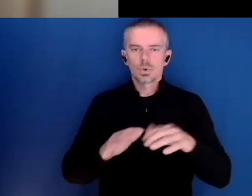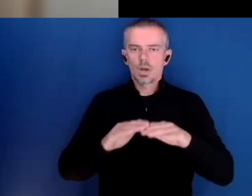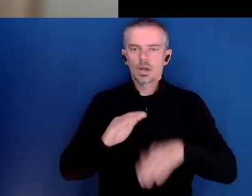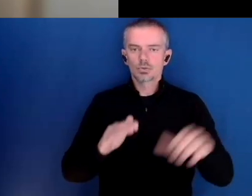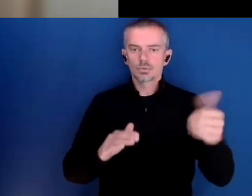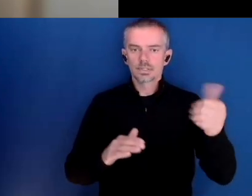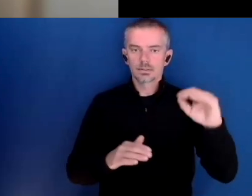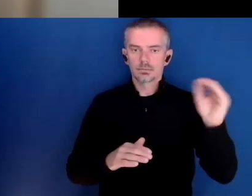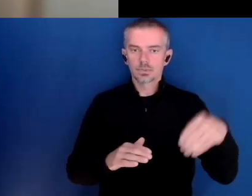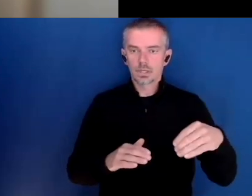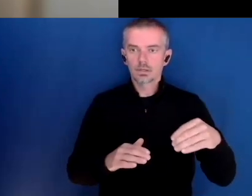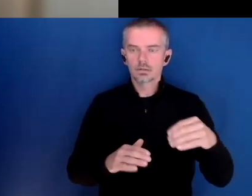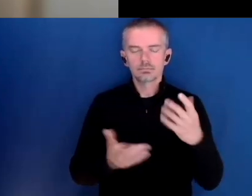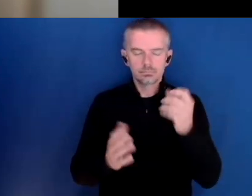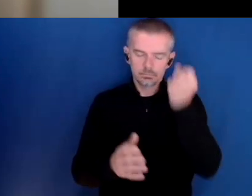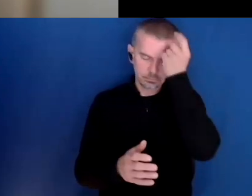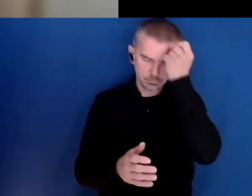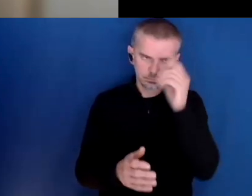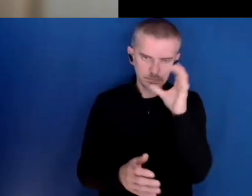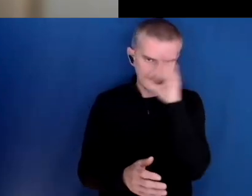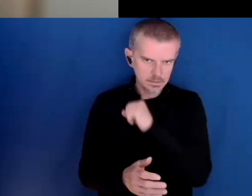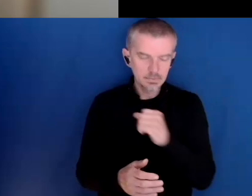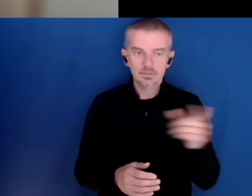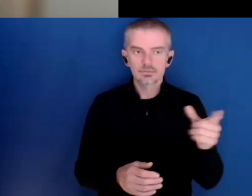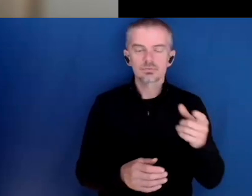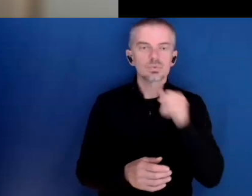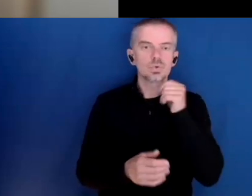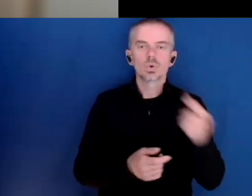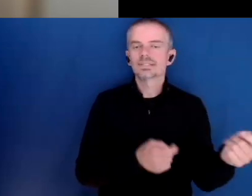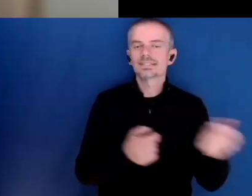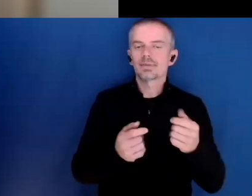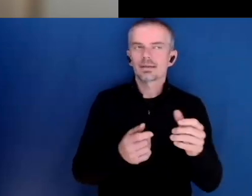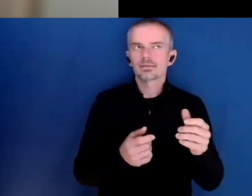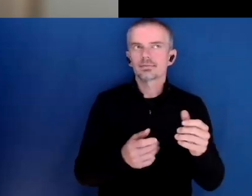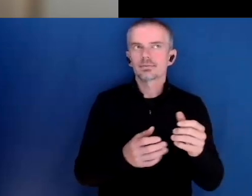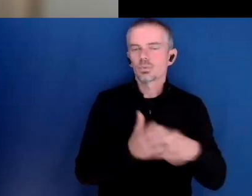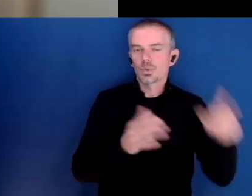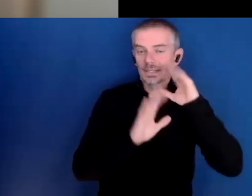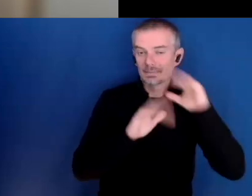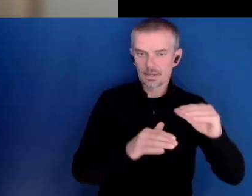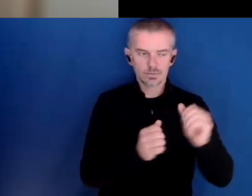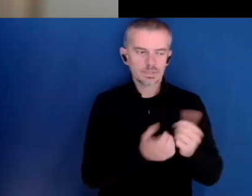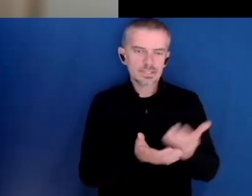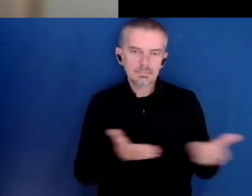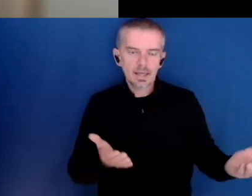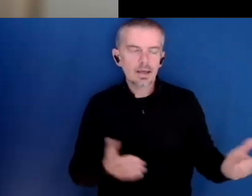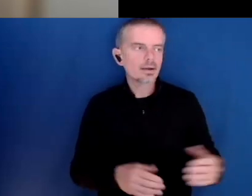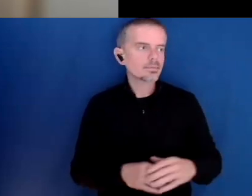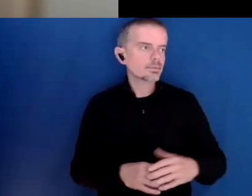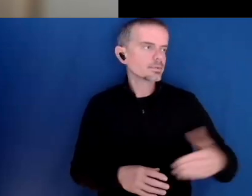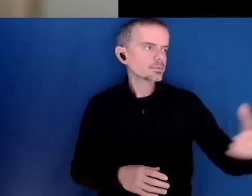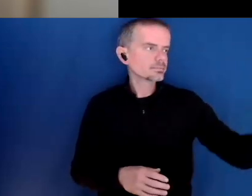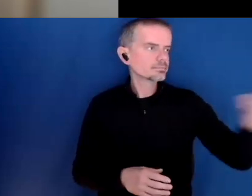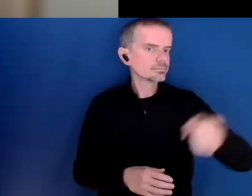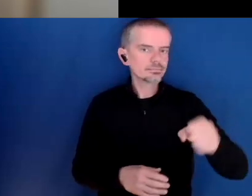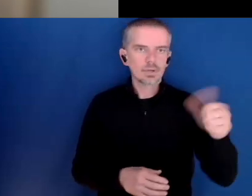again, we understand it's estimate. So if you don't spend as much in supplies and brought in another person,